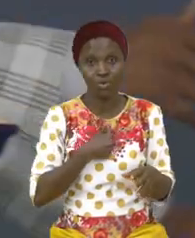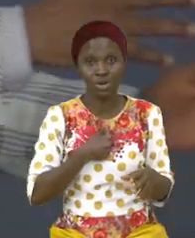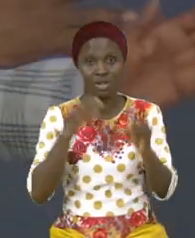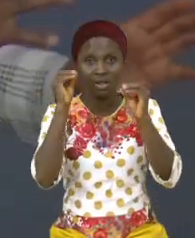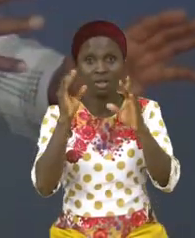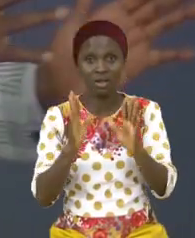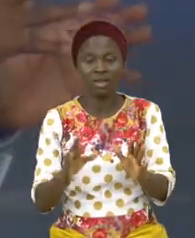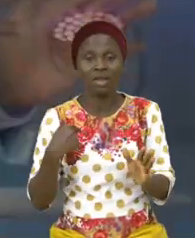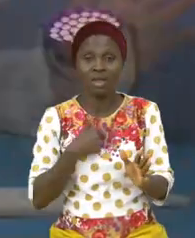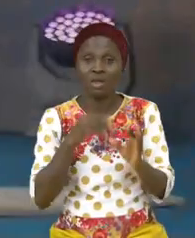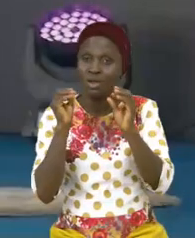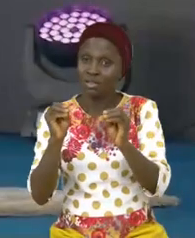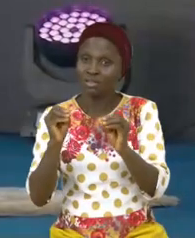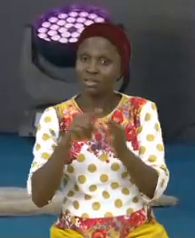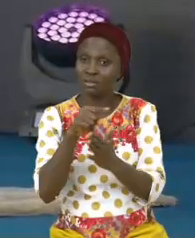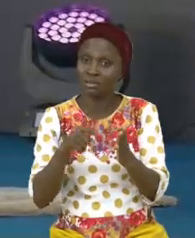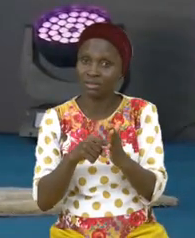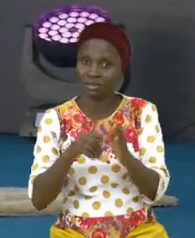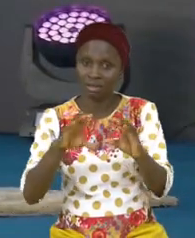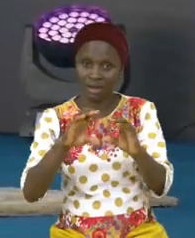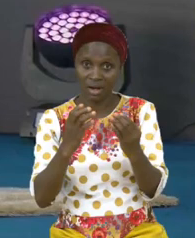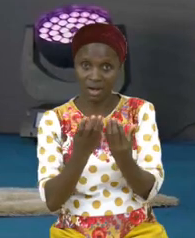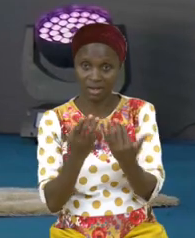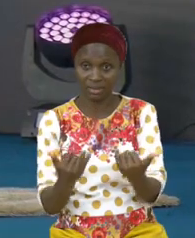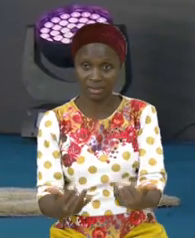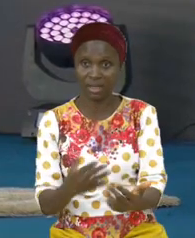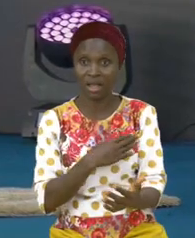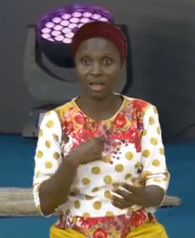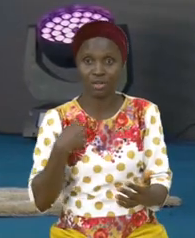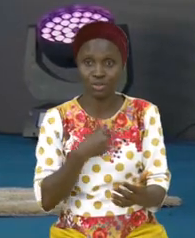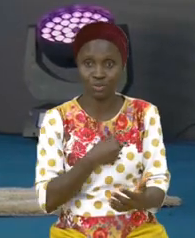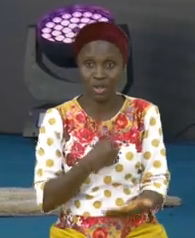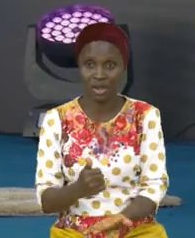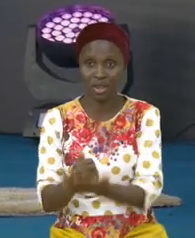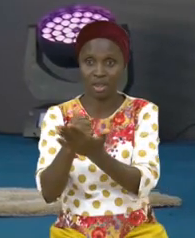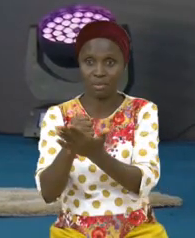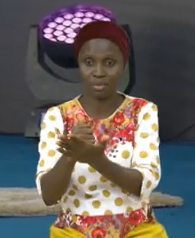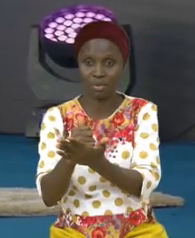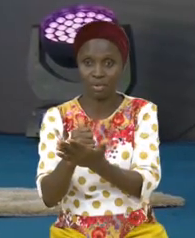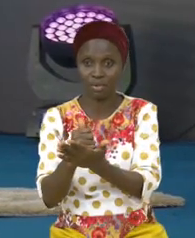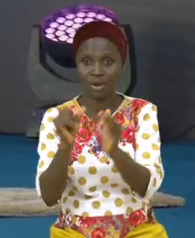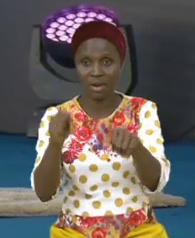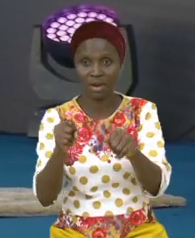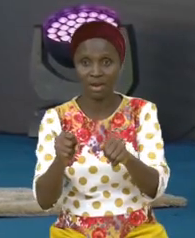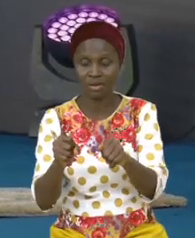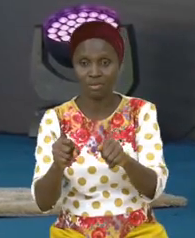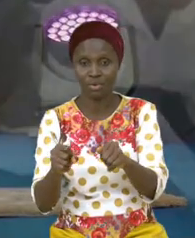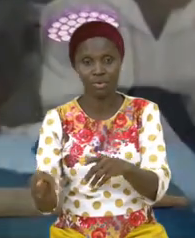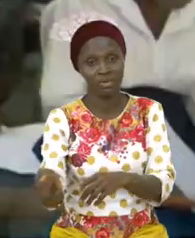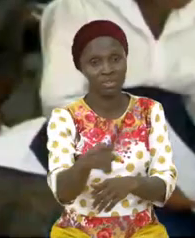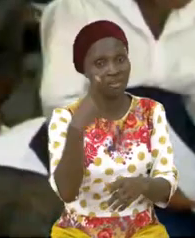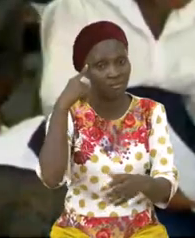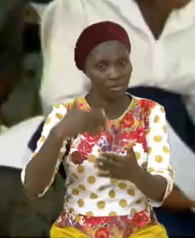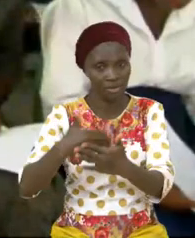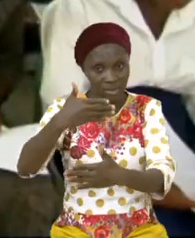we teach this class now, and we enable them for the next class, for the